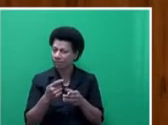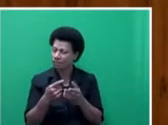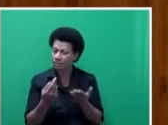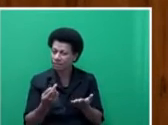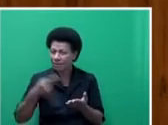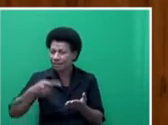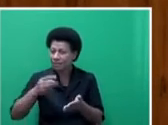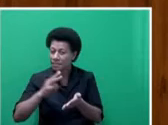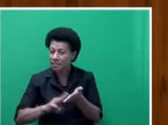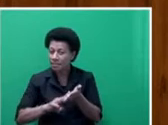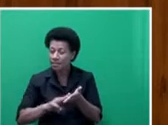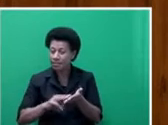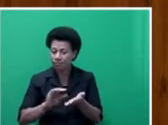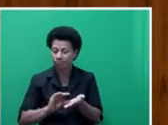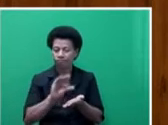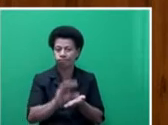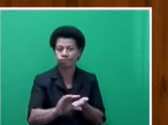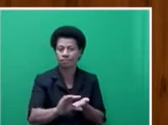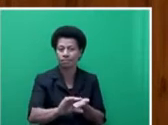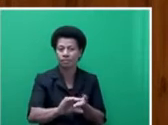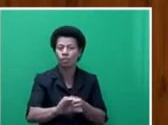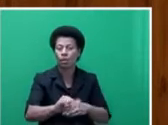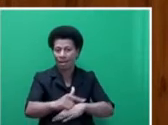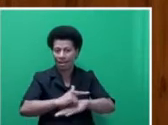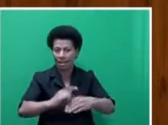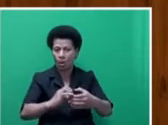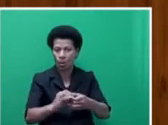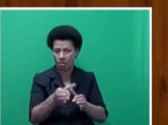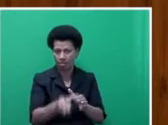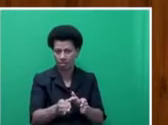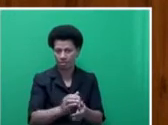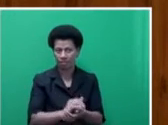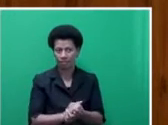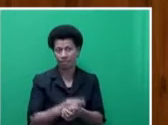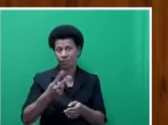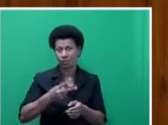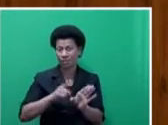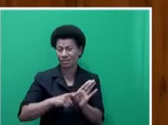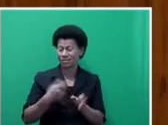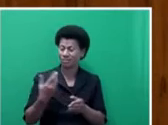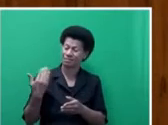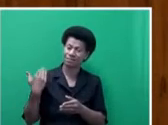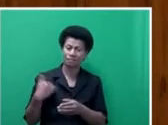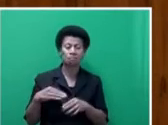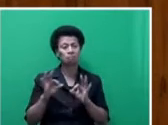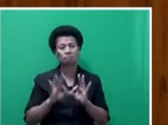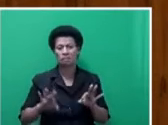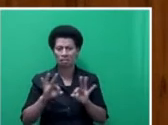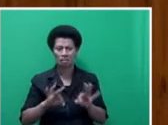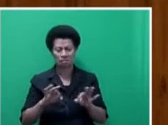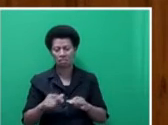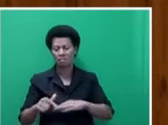landowners. These are some of the stats we have actually looked at. 12 years ago, the landowners were basically getting nothing out of this